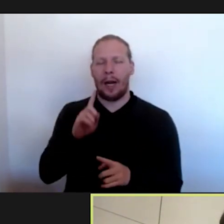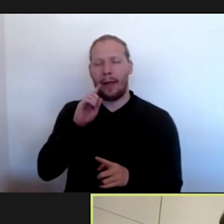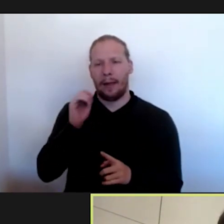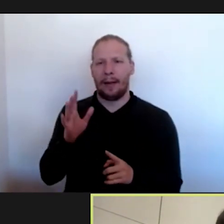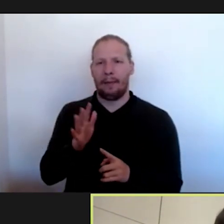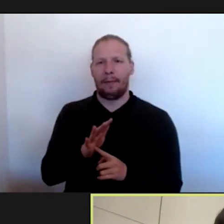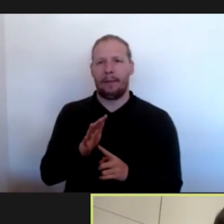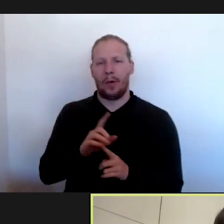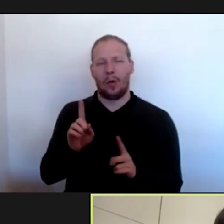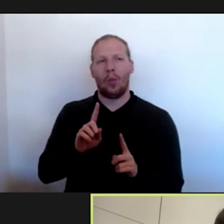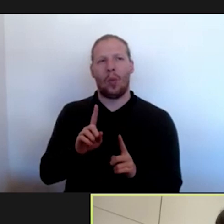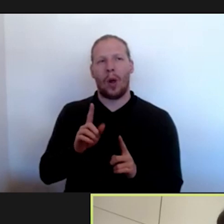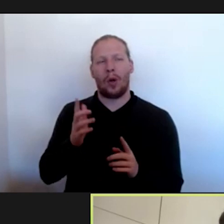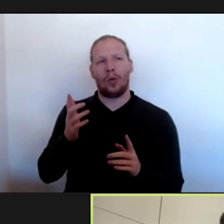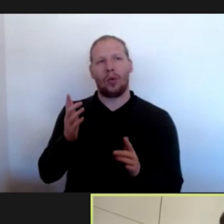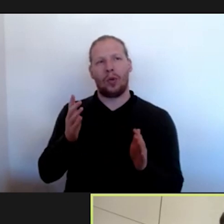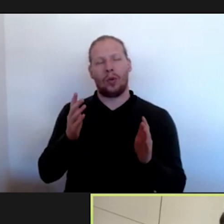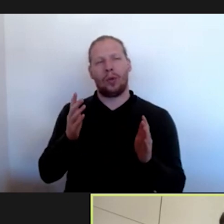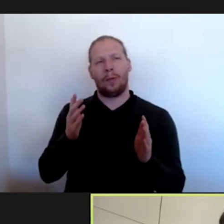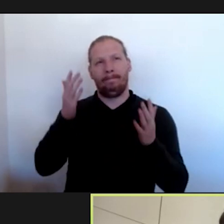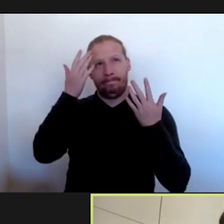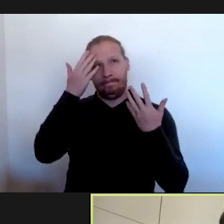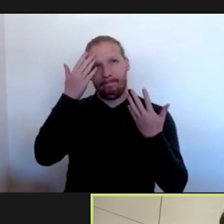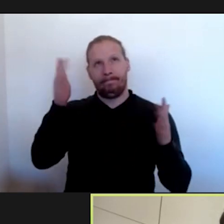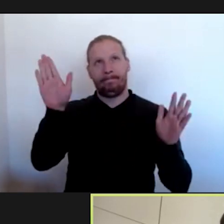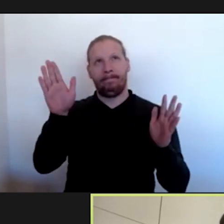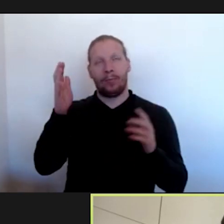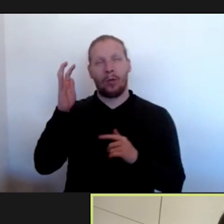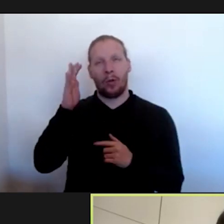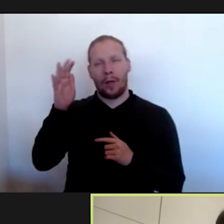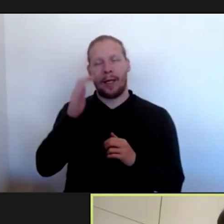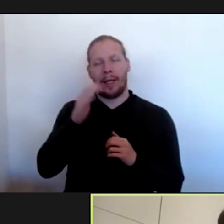once again and not just realize that a